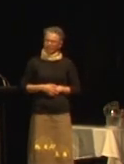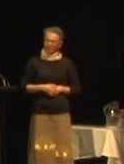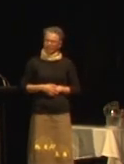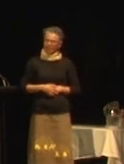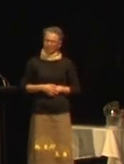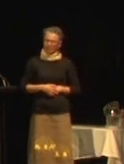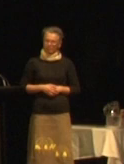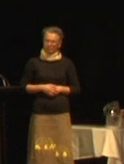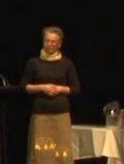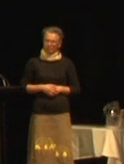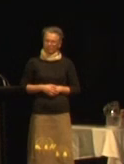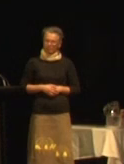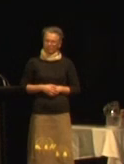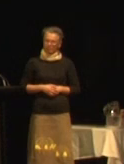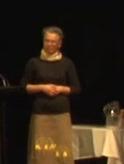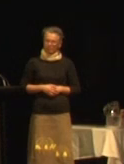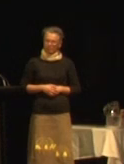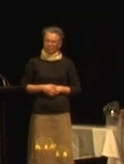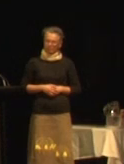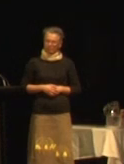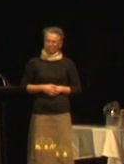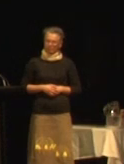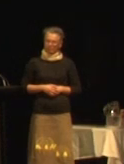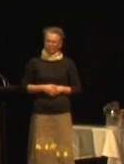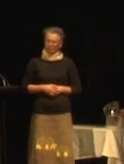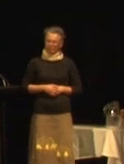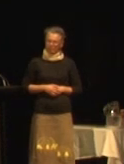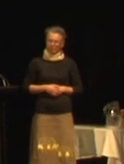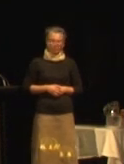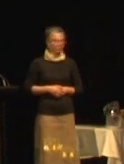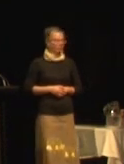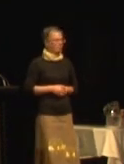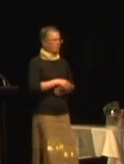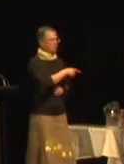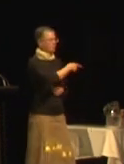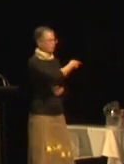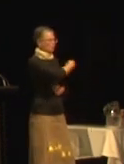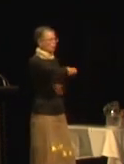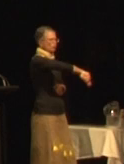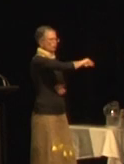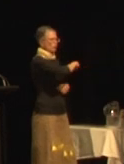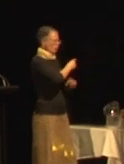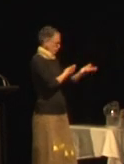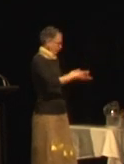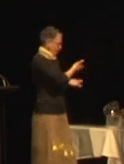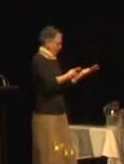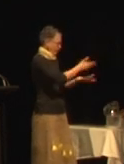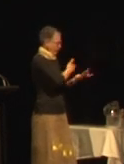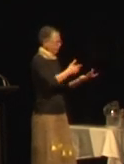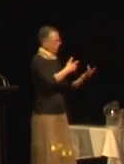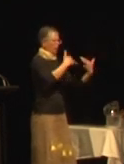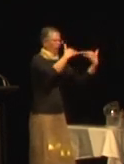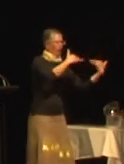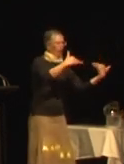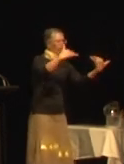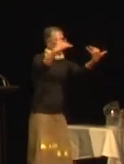It's notable, maybe useful at this point, we went through the typical thing you do when you wrestle with who's your demographic, who are you for? It's kind of an easy